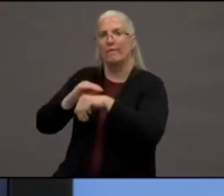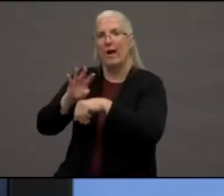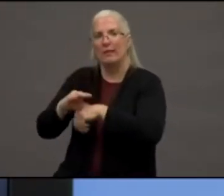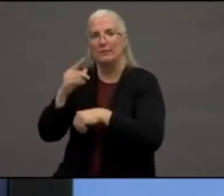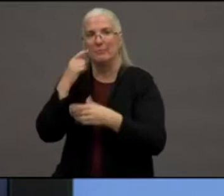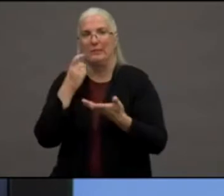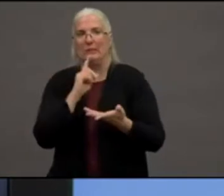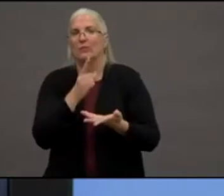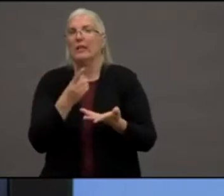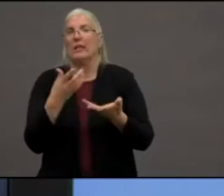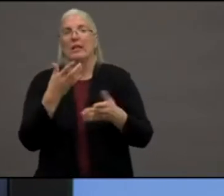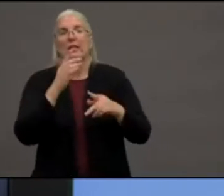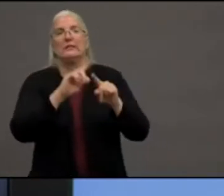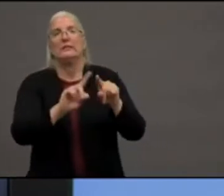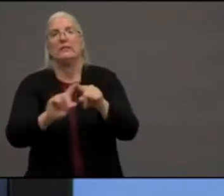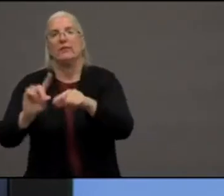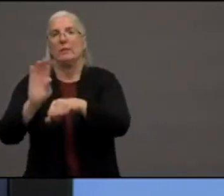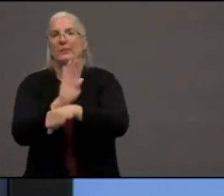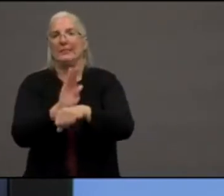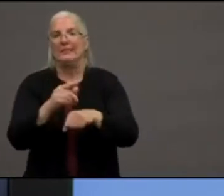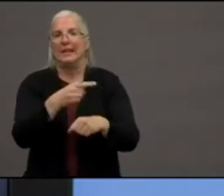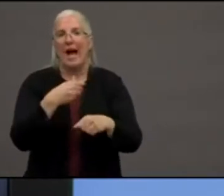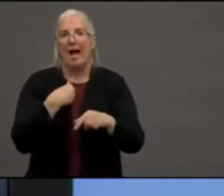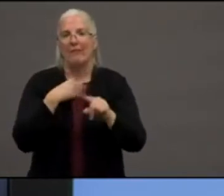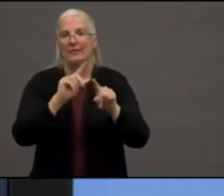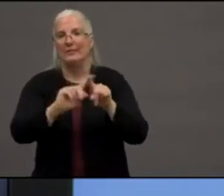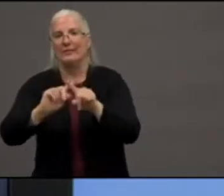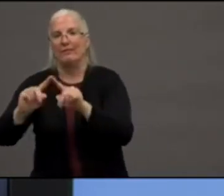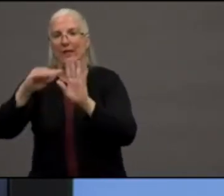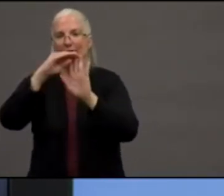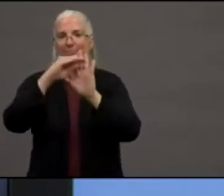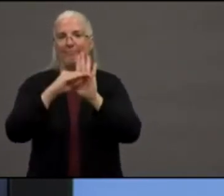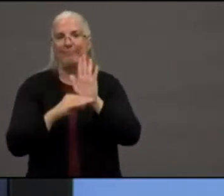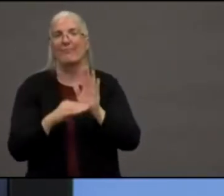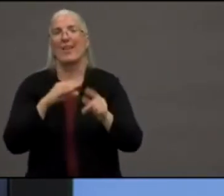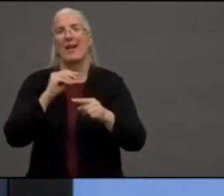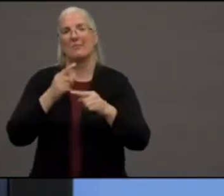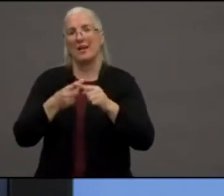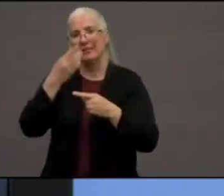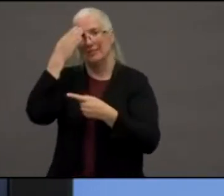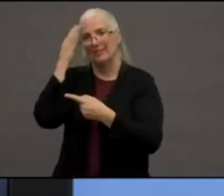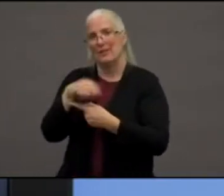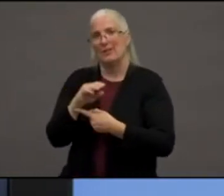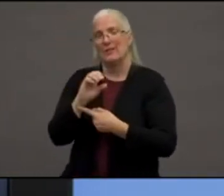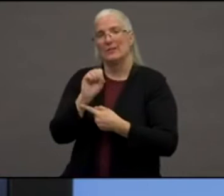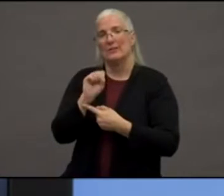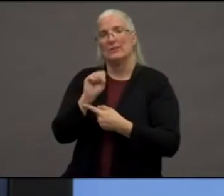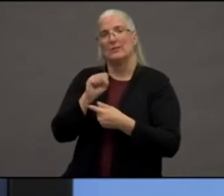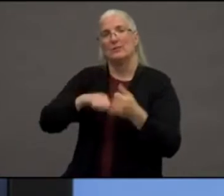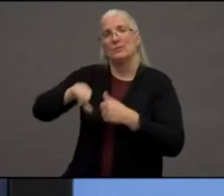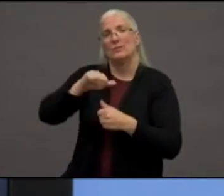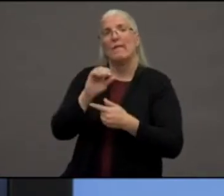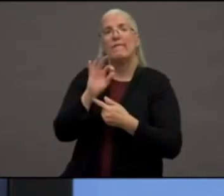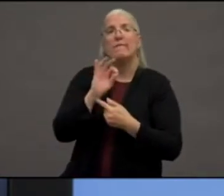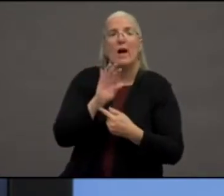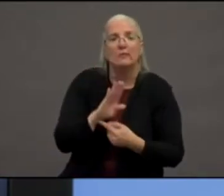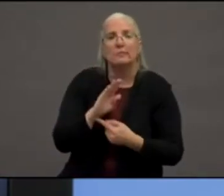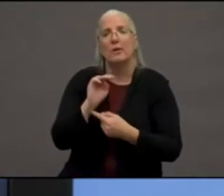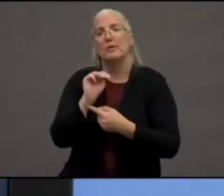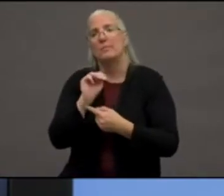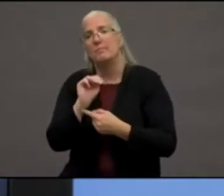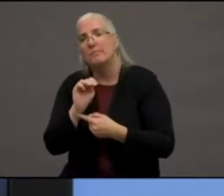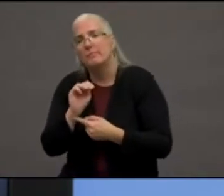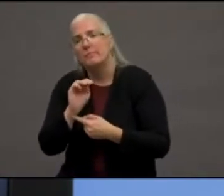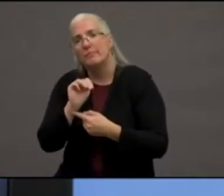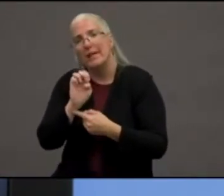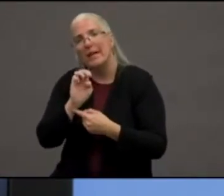memes that are on social media right now of people getting pushed out of businesses. And I know a lot of business owners don't want to have to be that aggressive